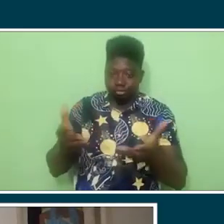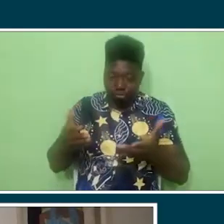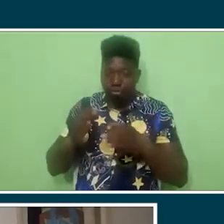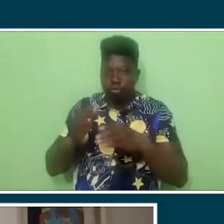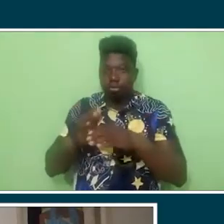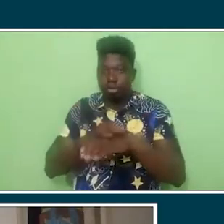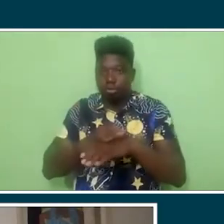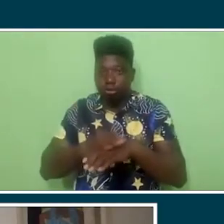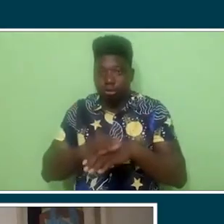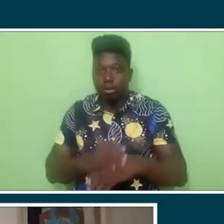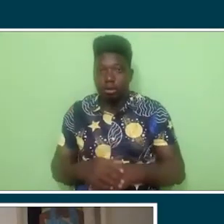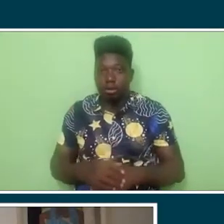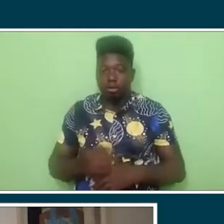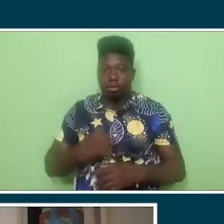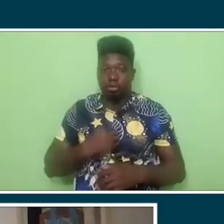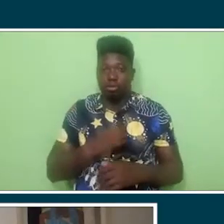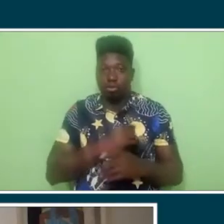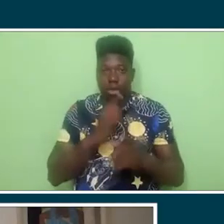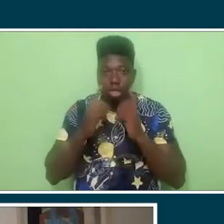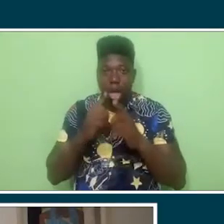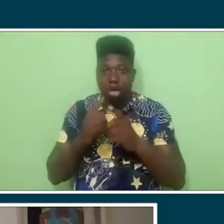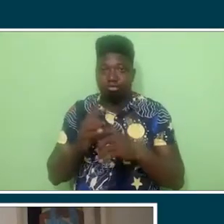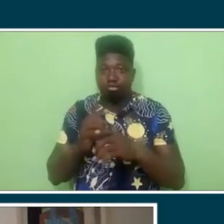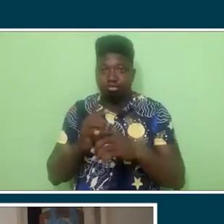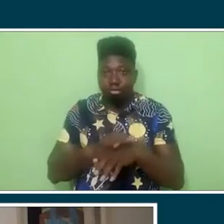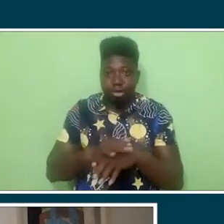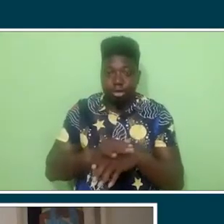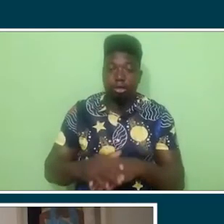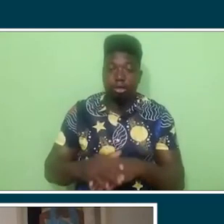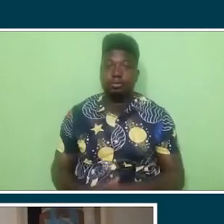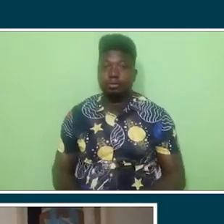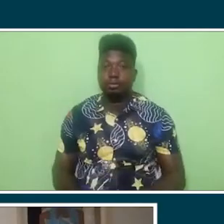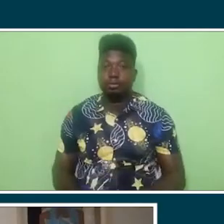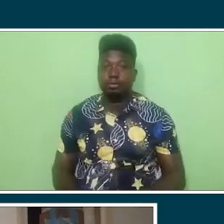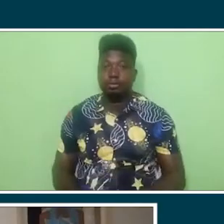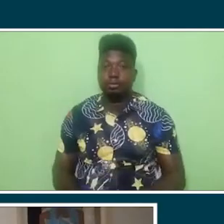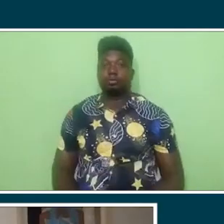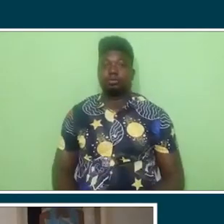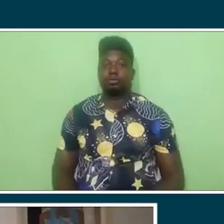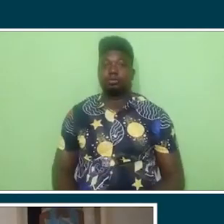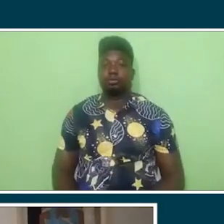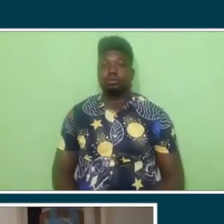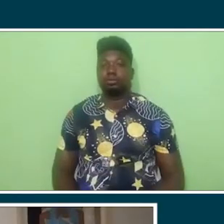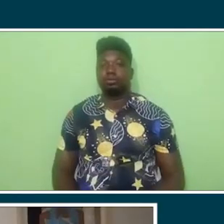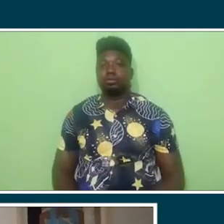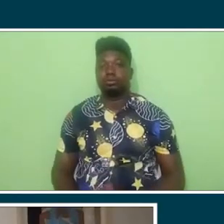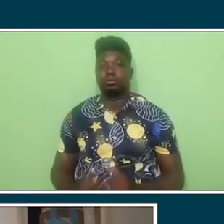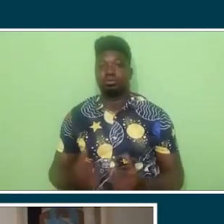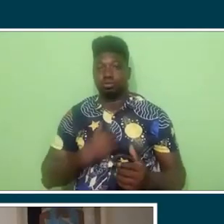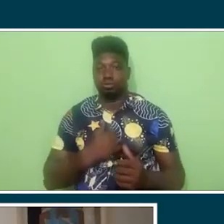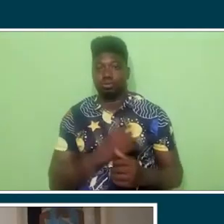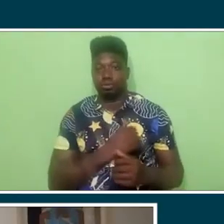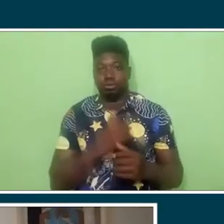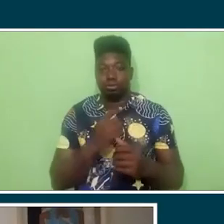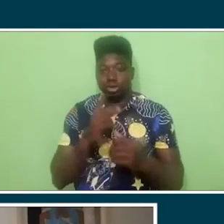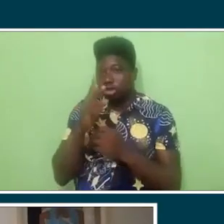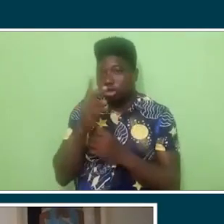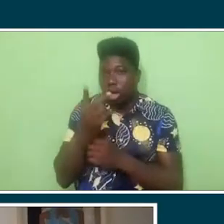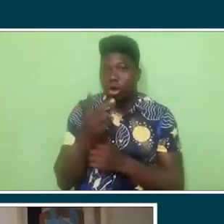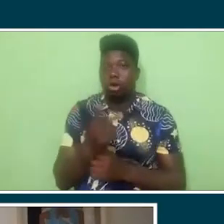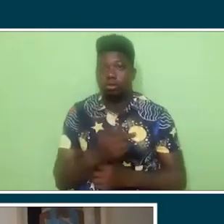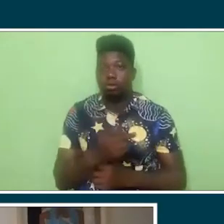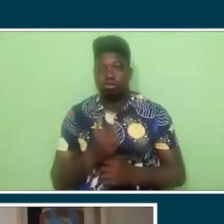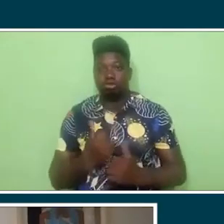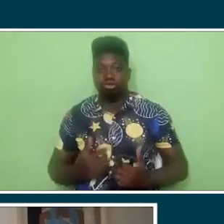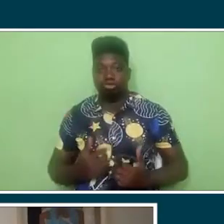we've got our business, what was I telling you? My secondhand dress on. It's my business secondhand dress.